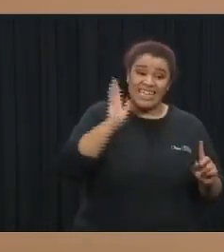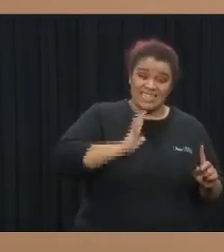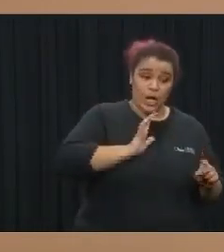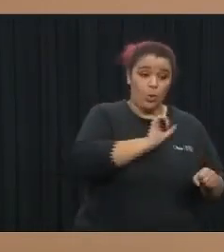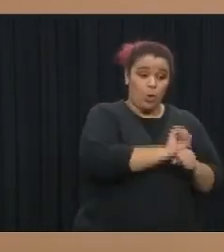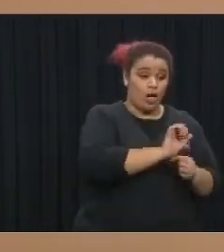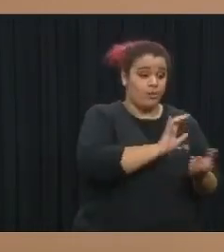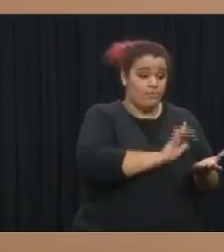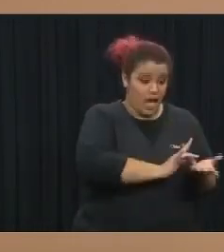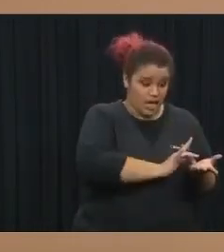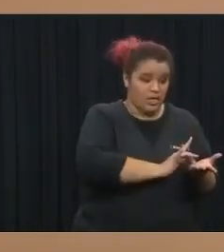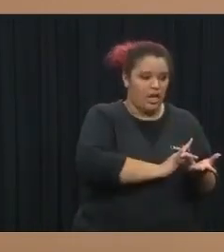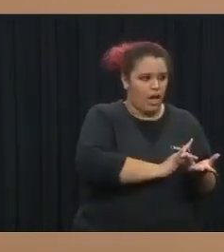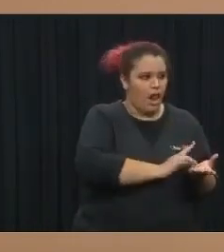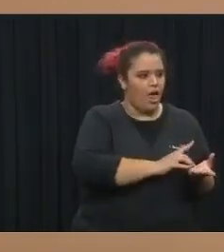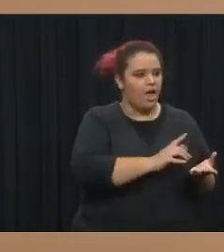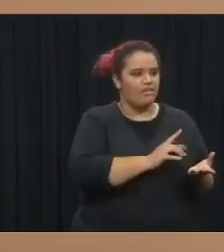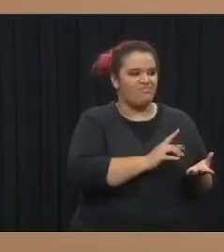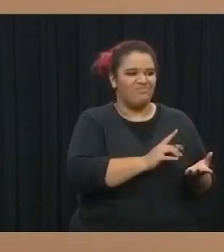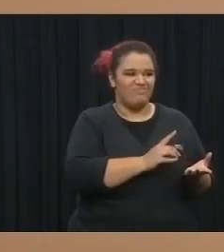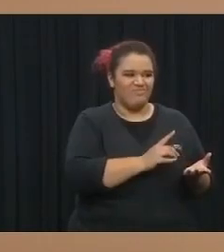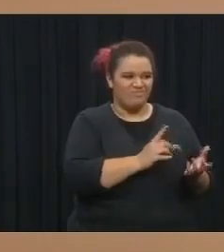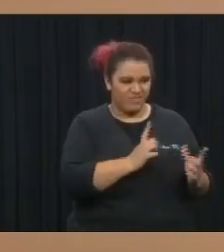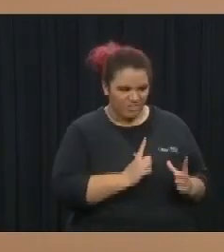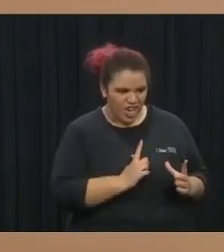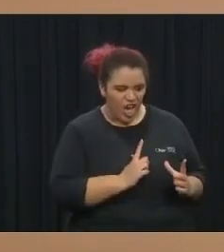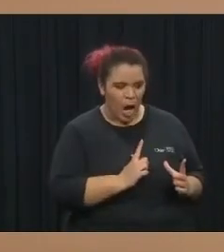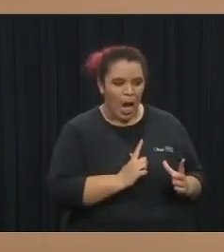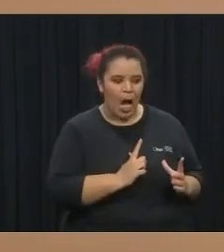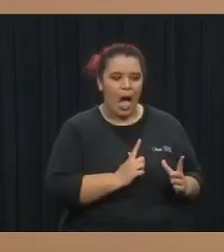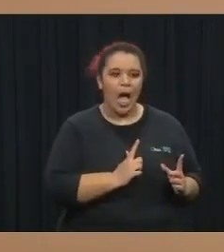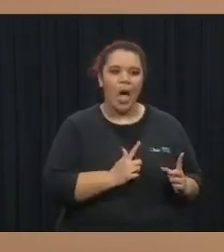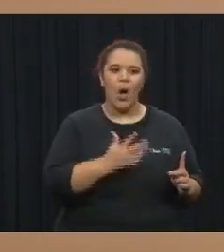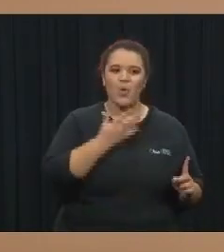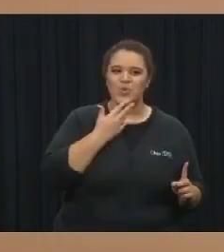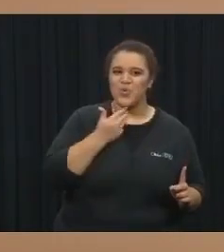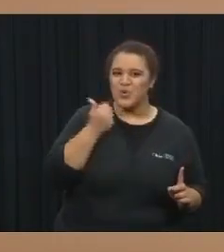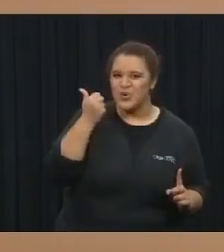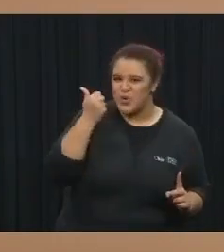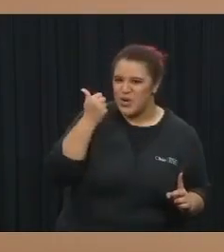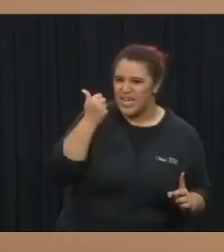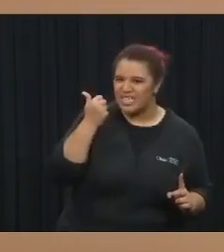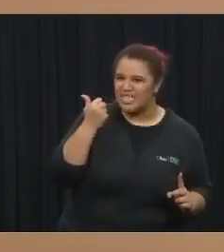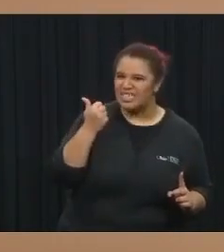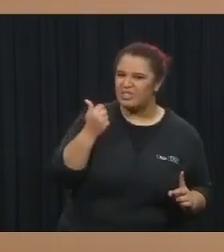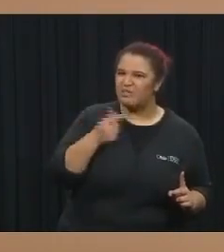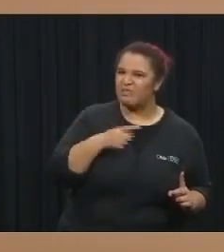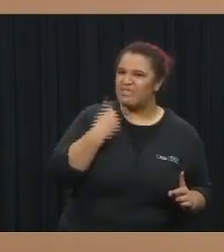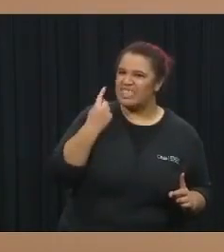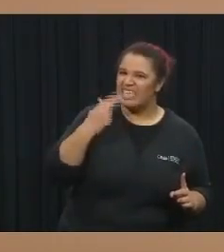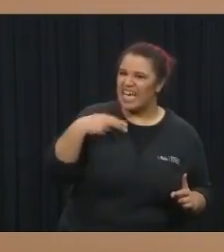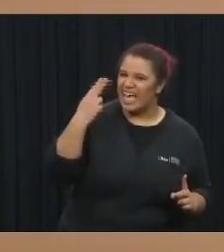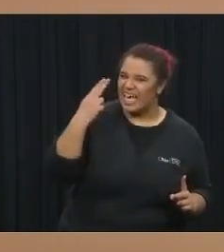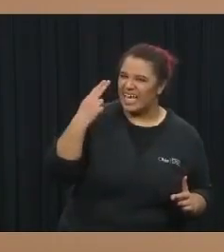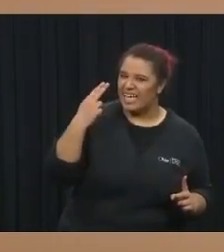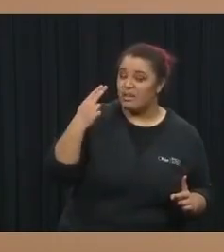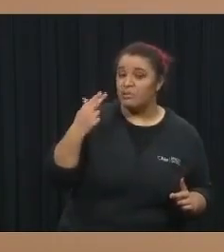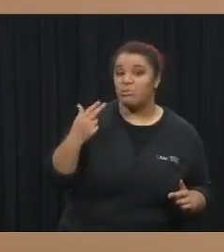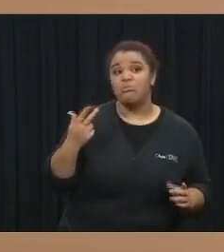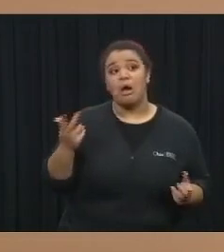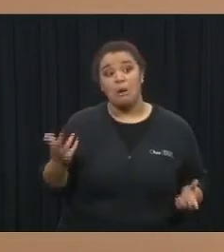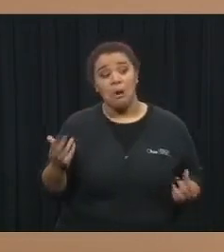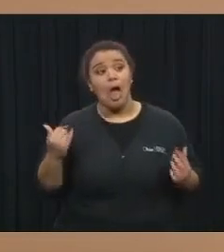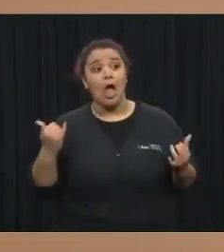want to put their talent, you know, in physical being on the front line, but now we have clinicians who are on hotlines to be able to